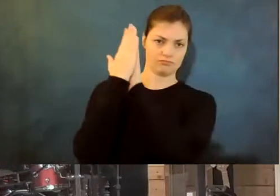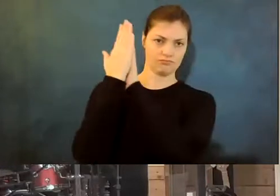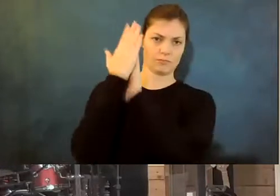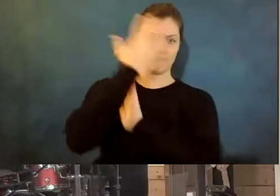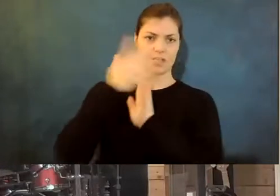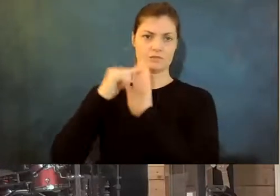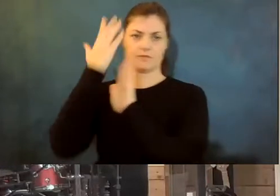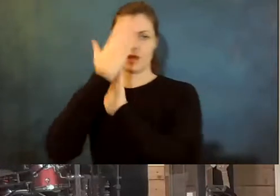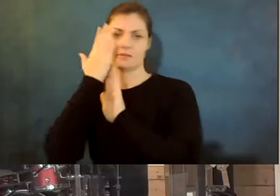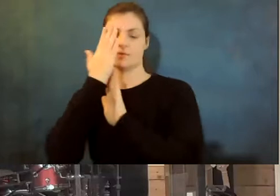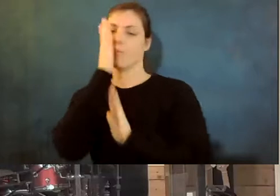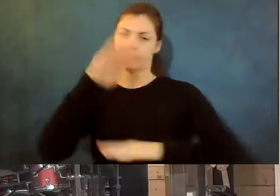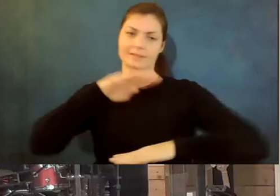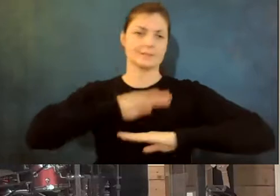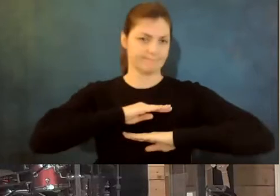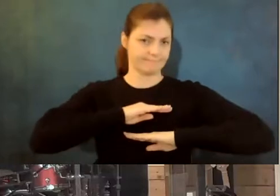be satisfied.